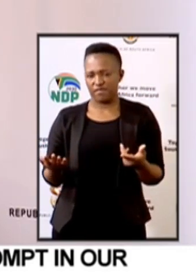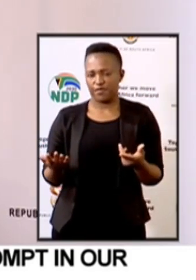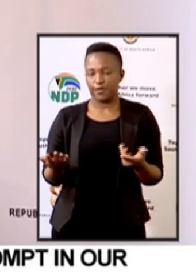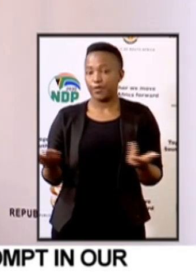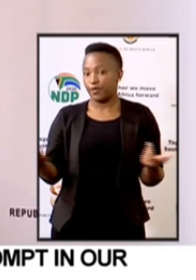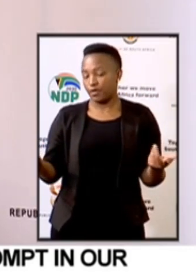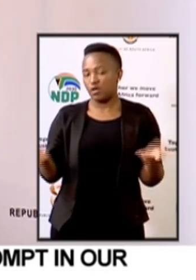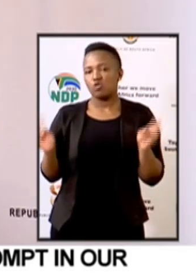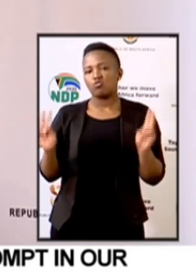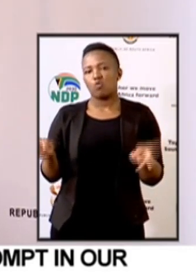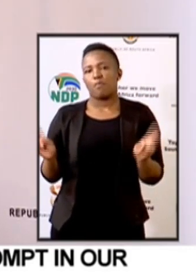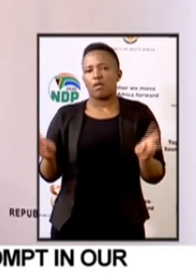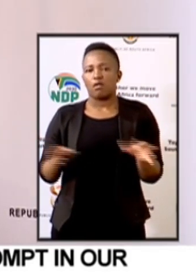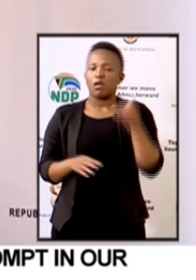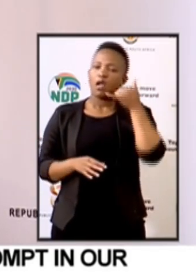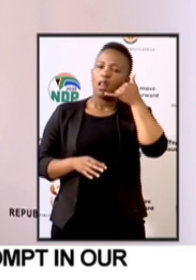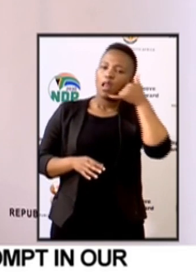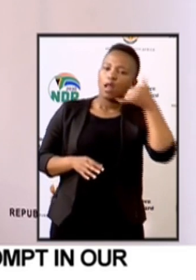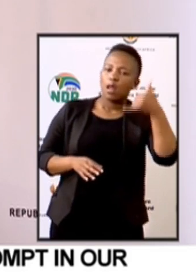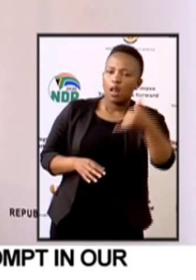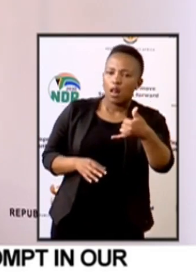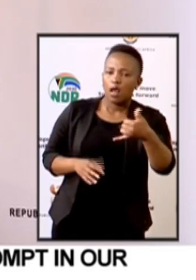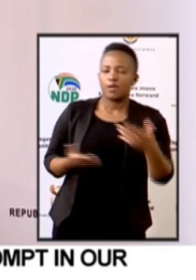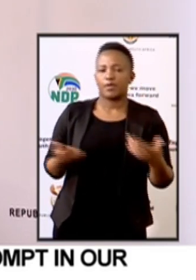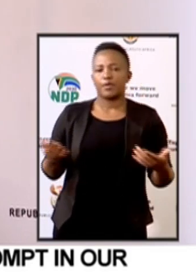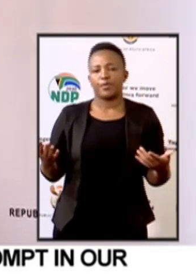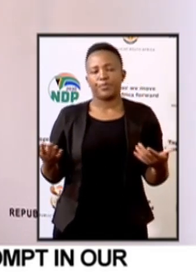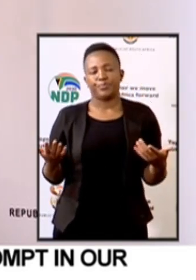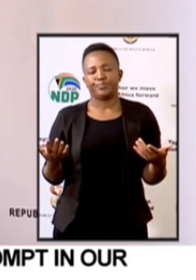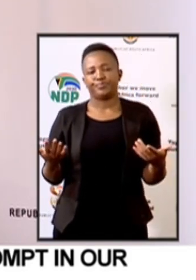like landline, like a